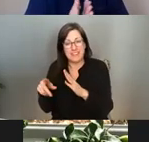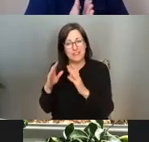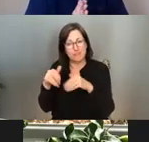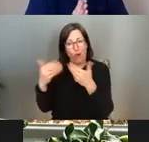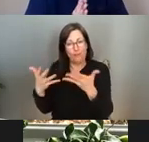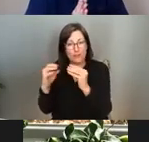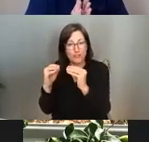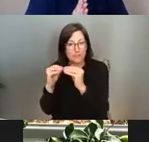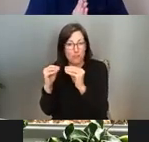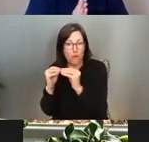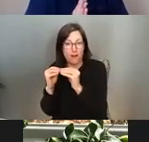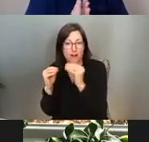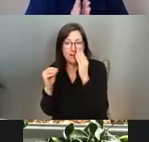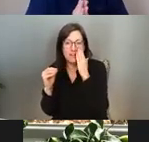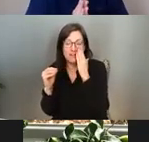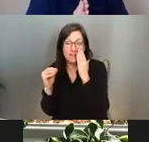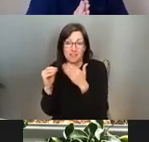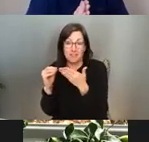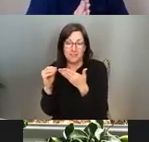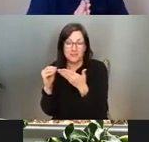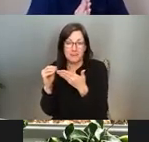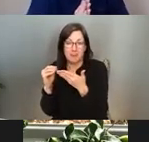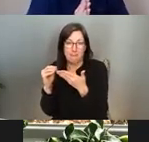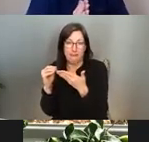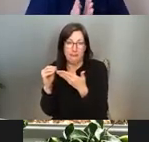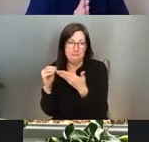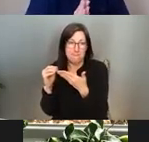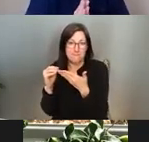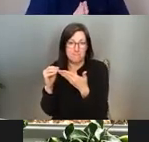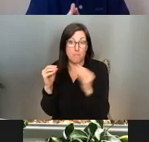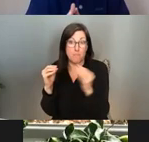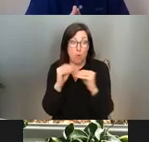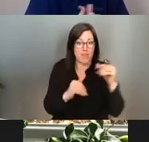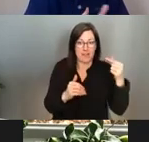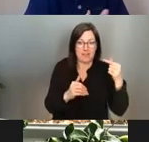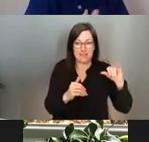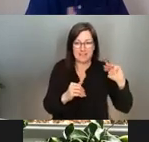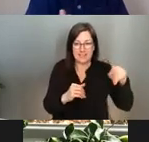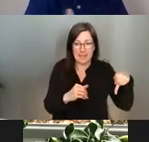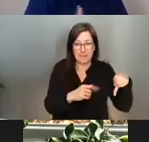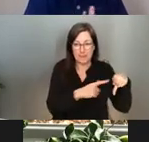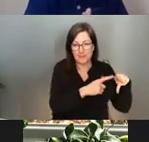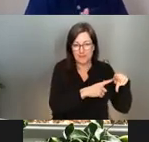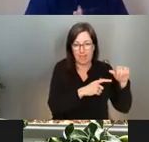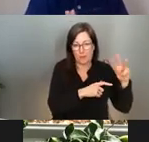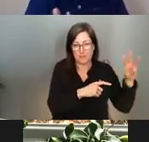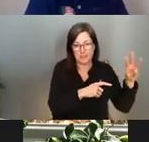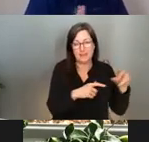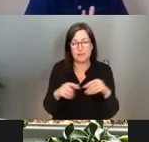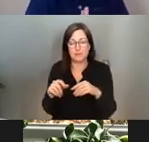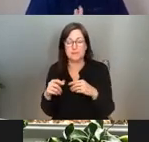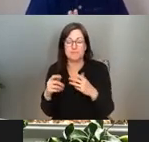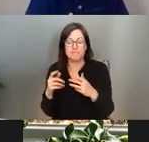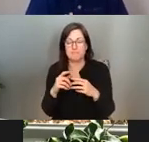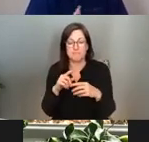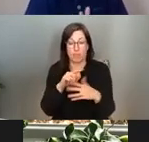options beyond even what GIMP provides. So those two programs put in your